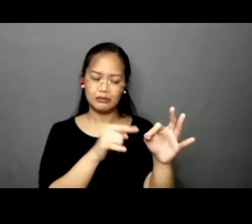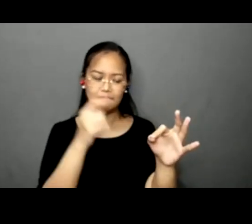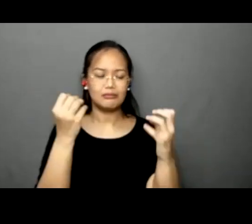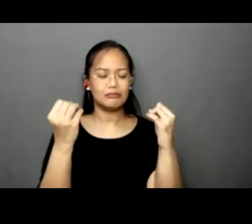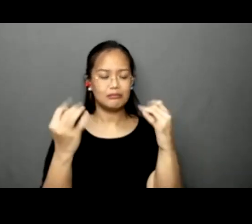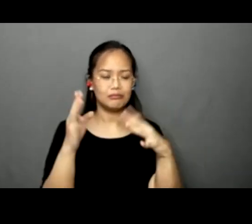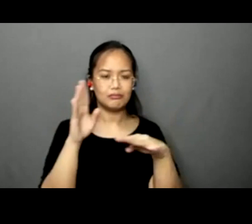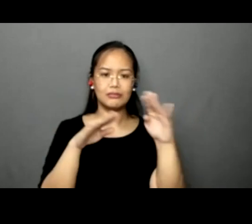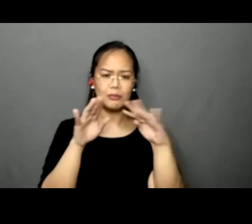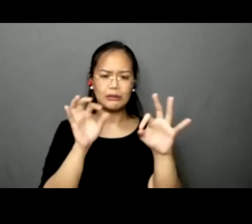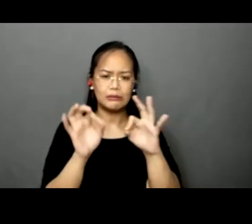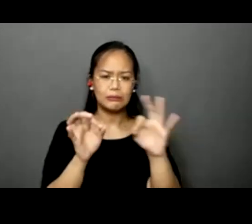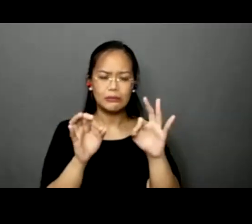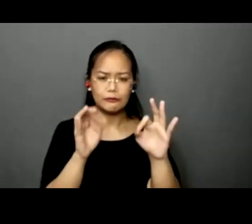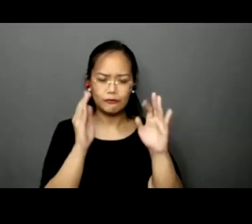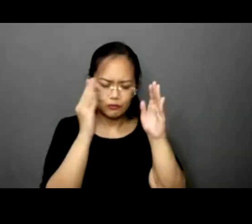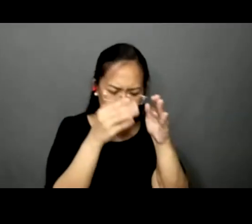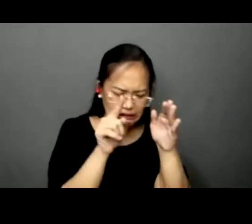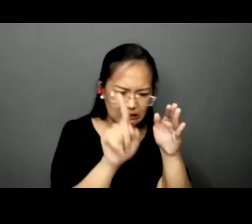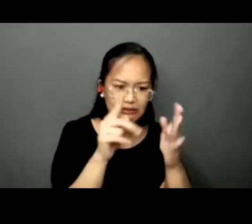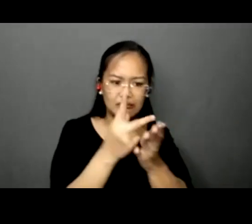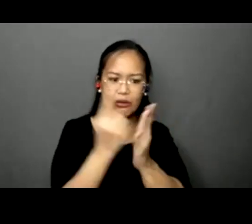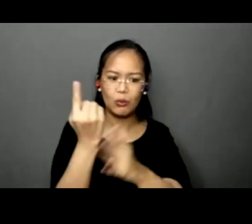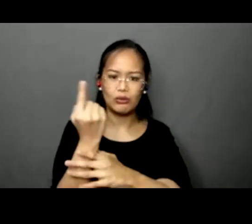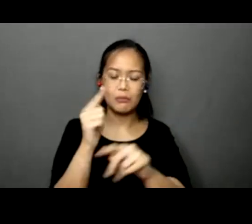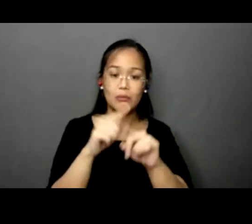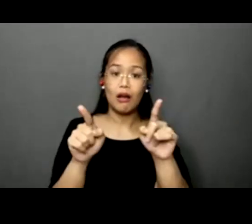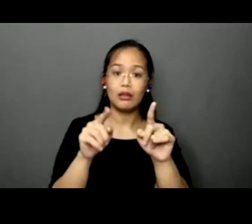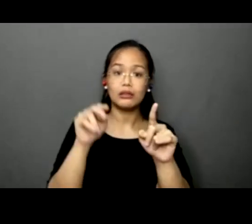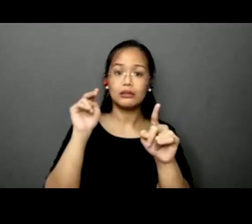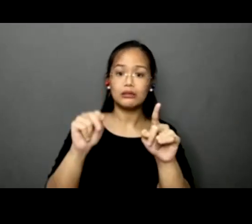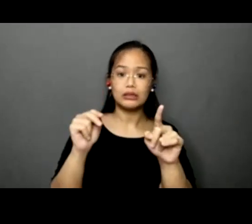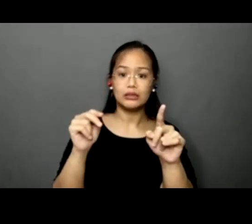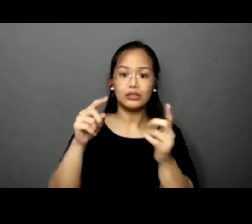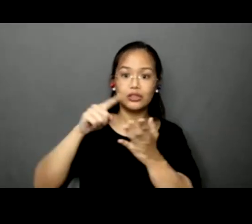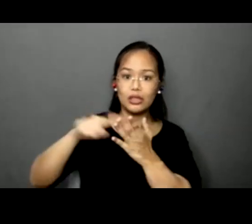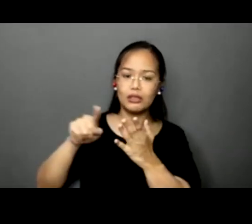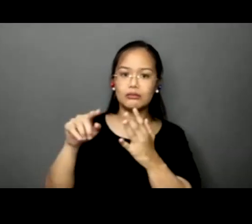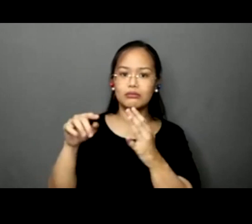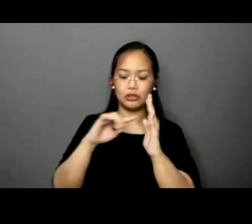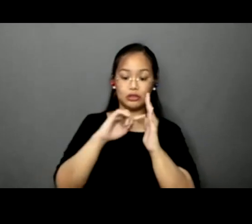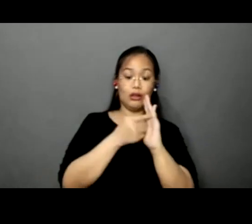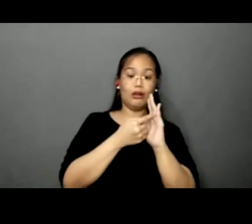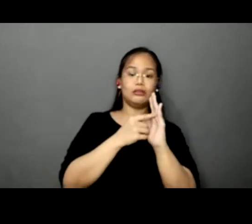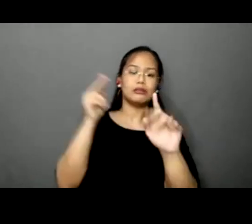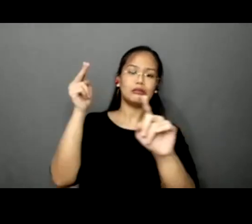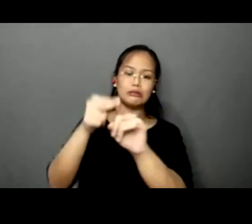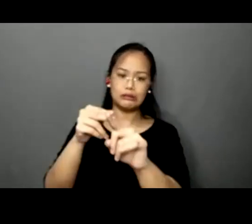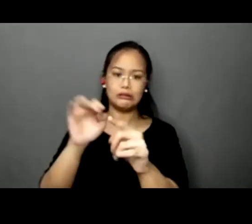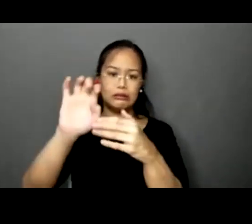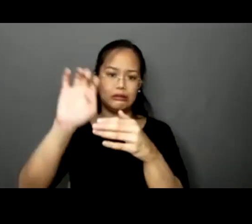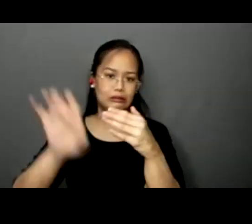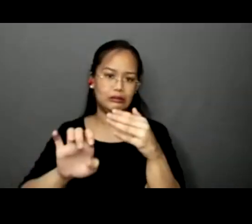is looking at the whole picture, the whole product from beginning to the end, and finding out what we can do about it, what kind of changes we can